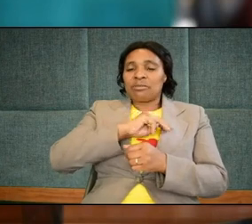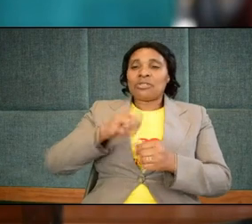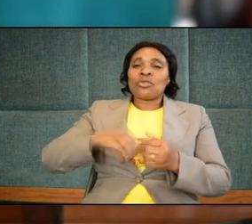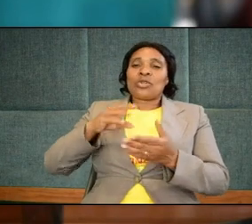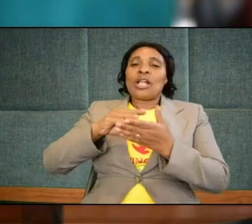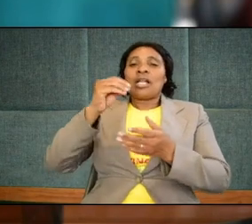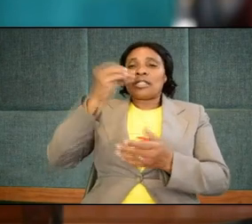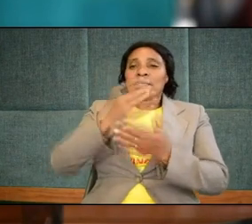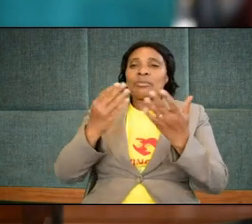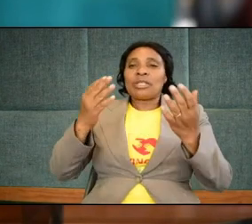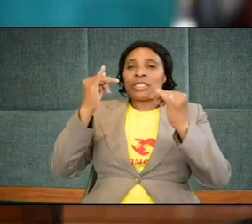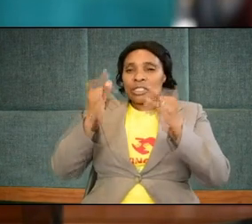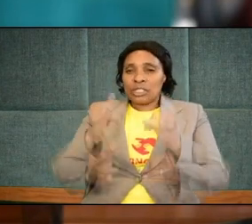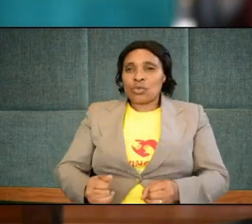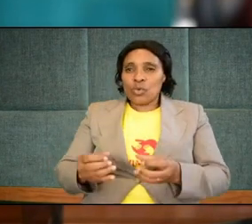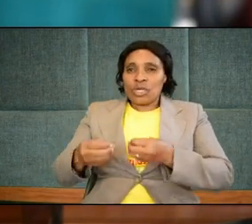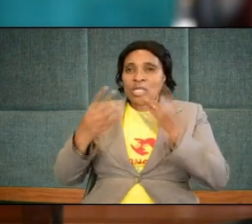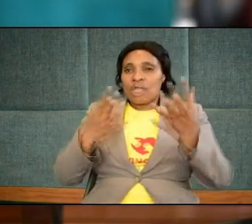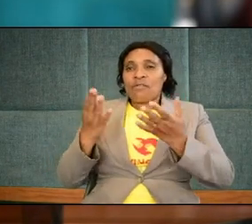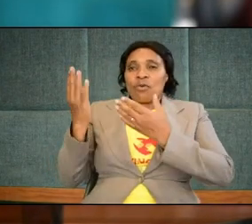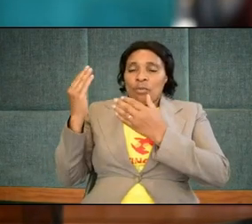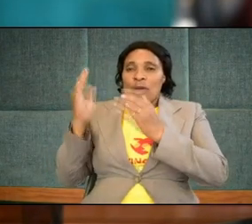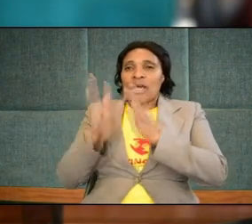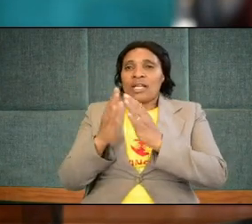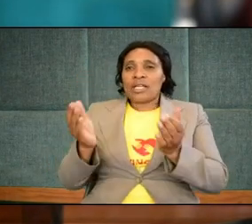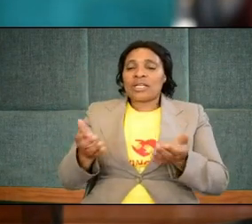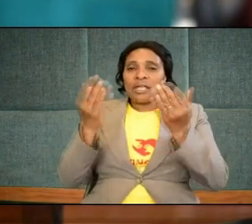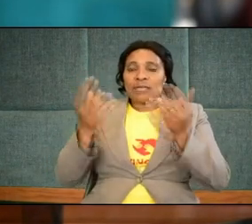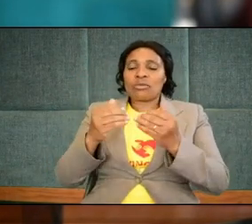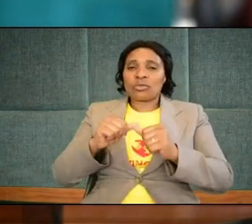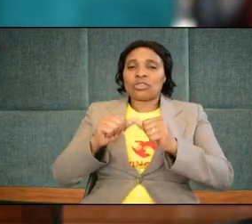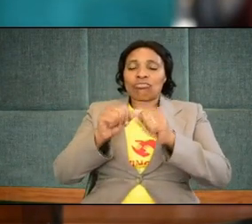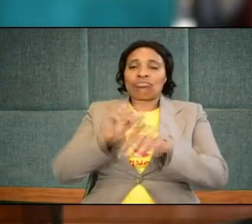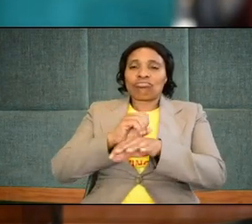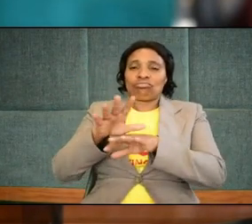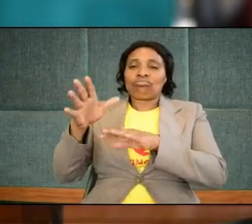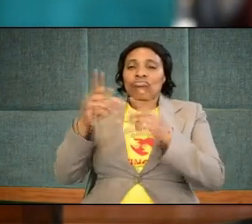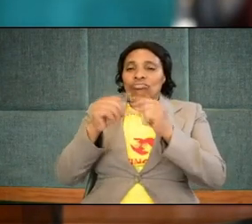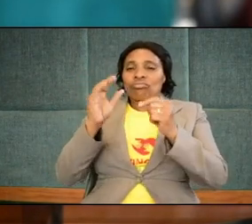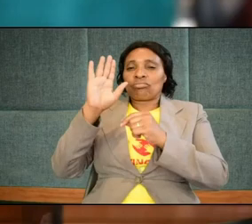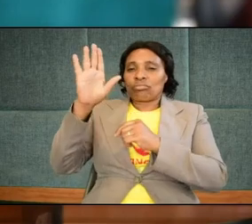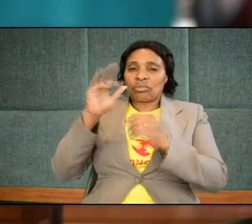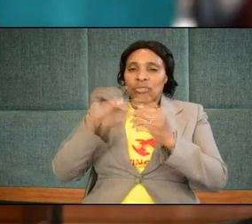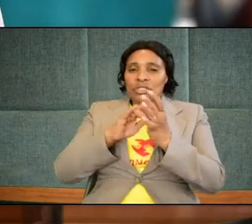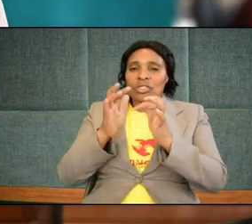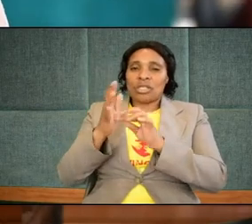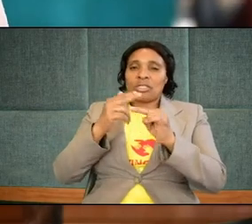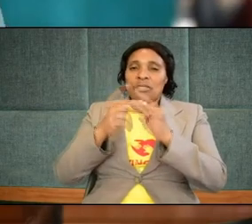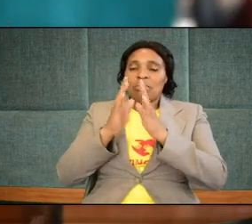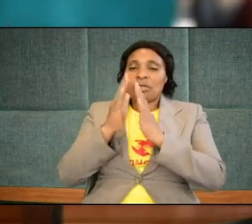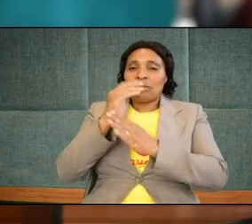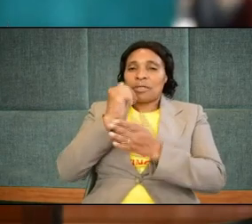learn something new that will give us hope and encourage us to continue spreading your word. In Jesus' name we pray, amen.